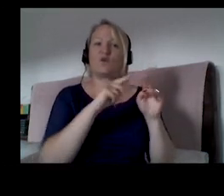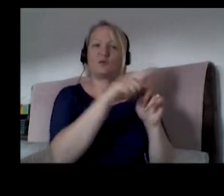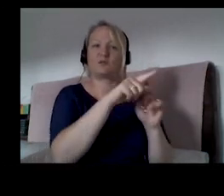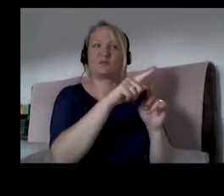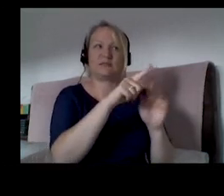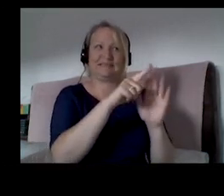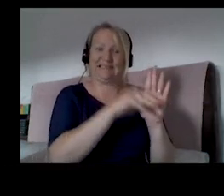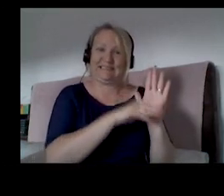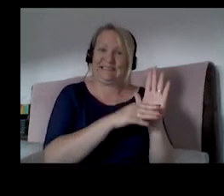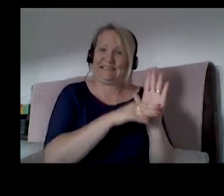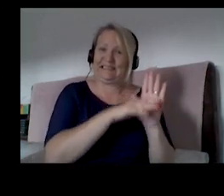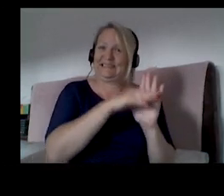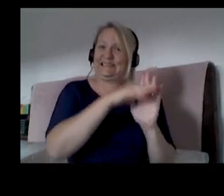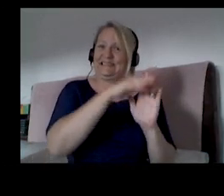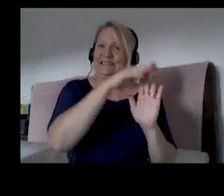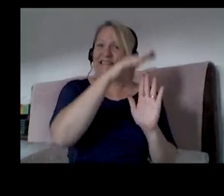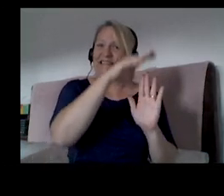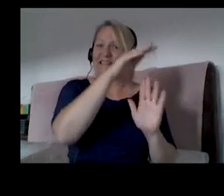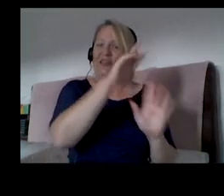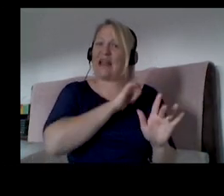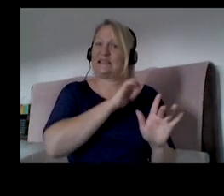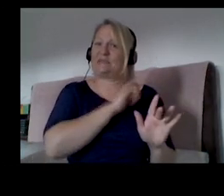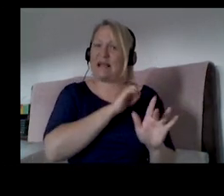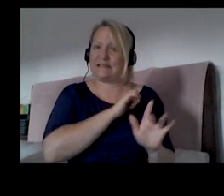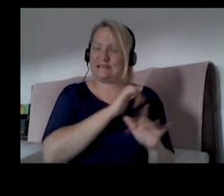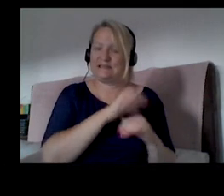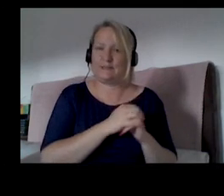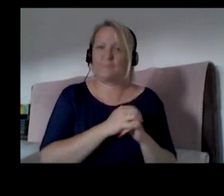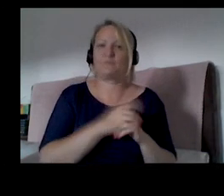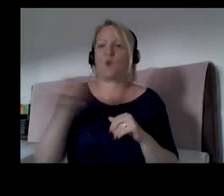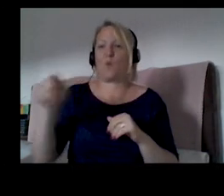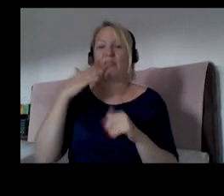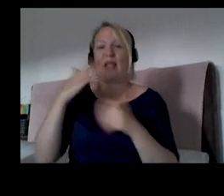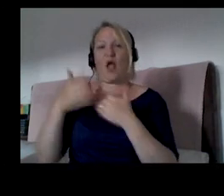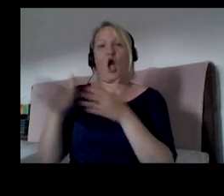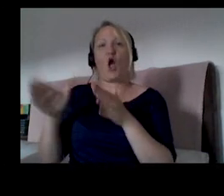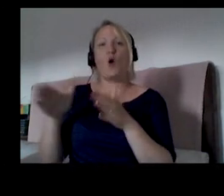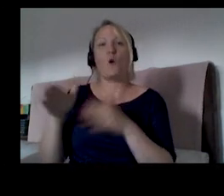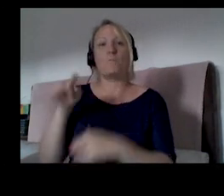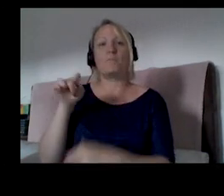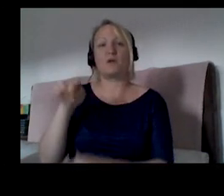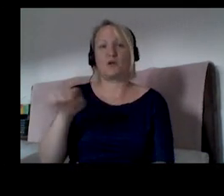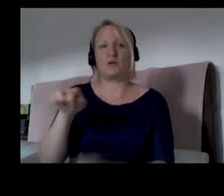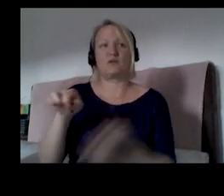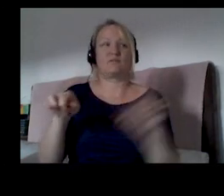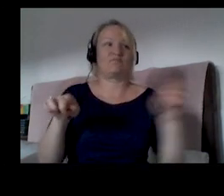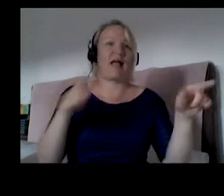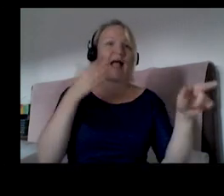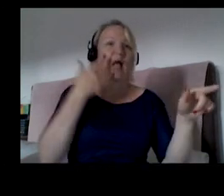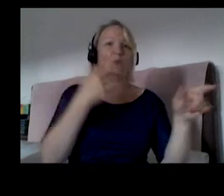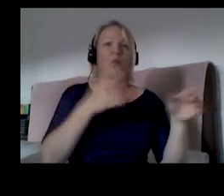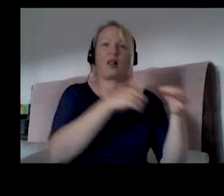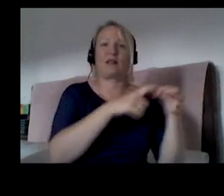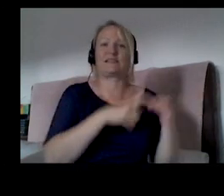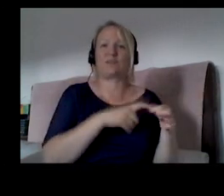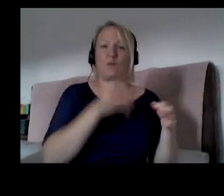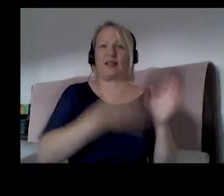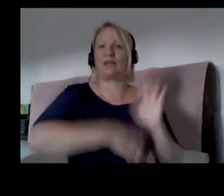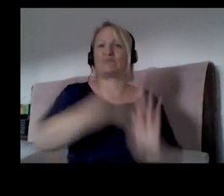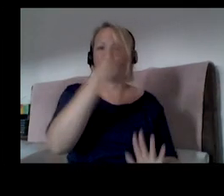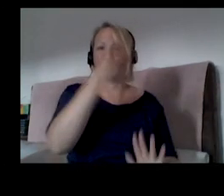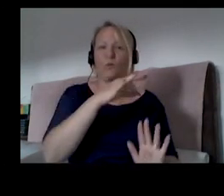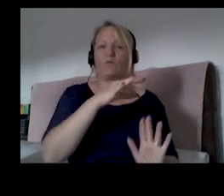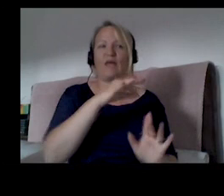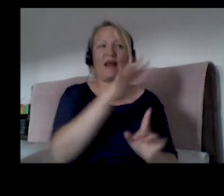Dartford Crossing is currently exceeding standards due to vehicle emissions. When the Lower Thames Crossing is open, air quality at